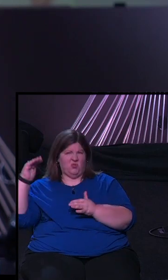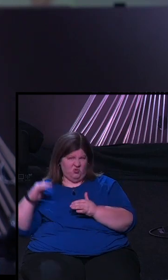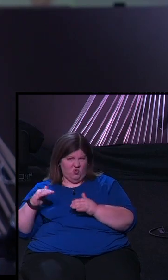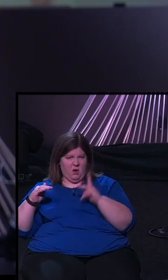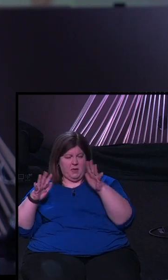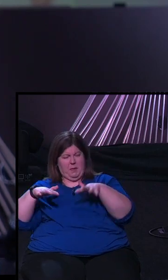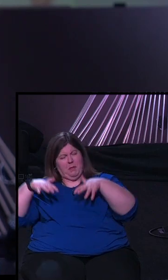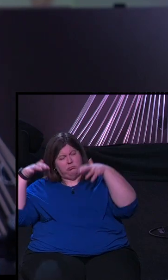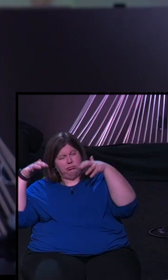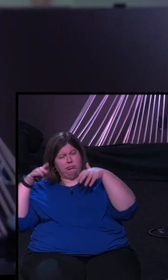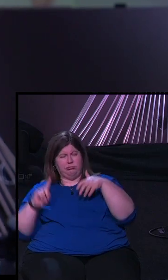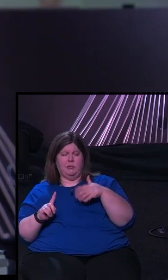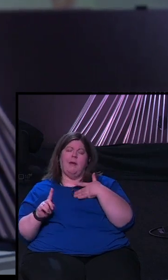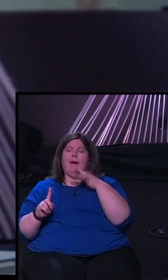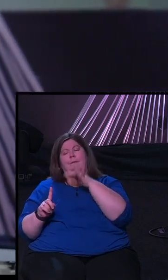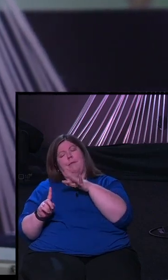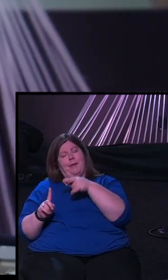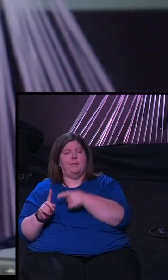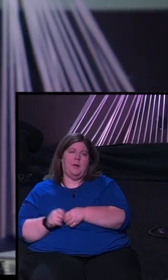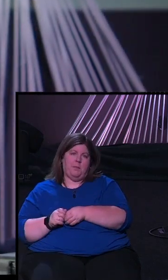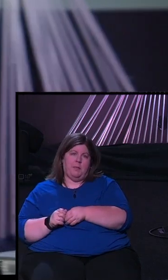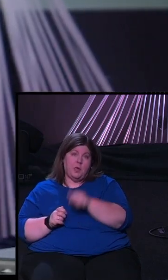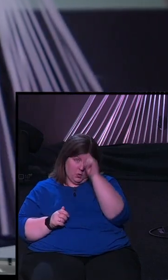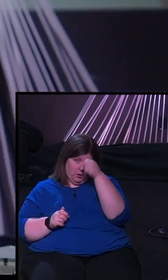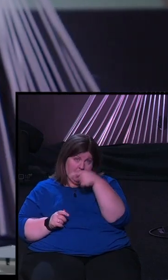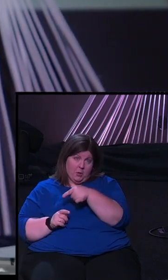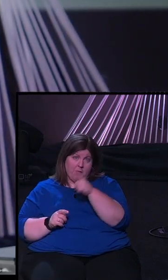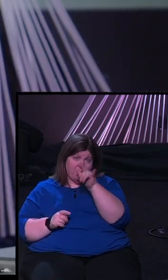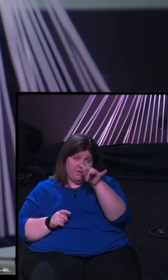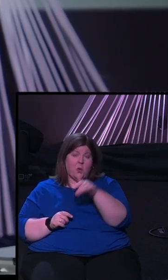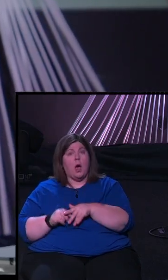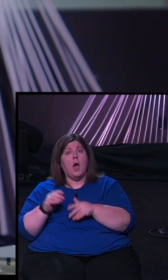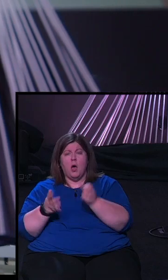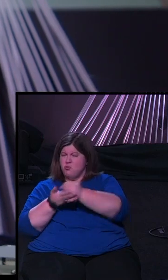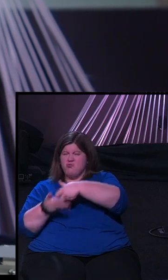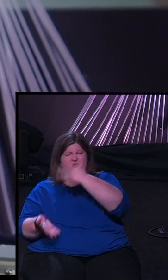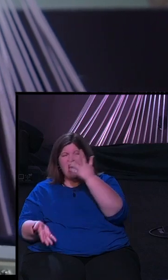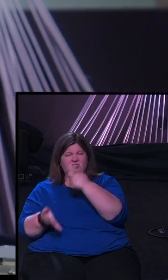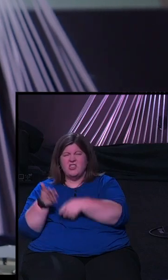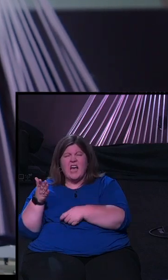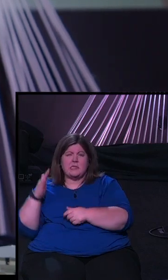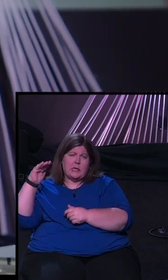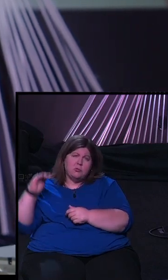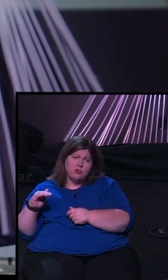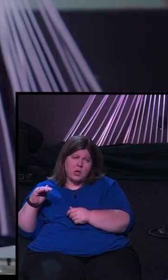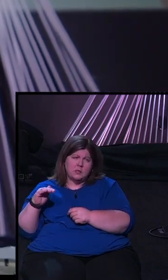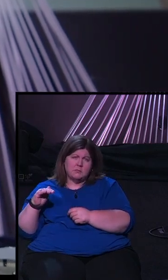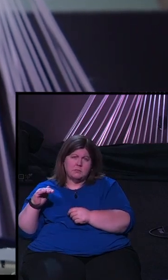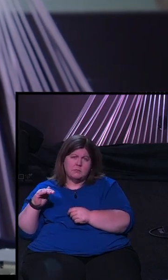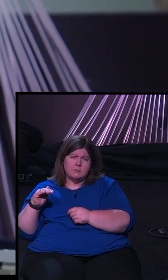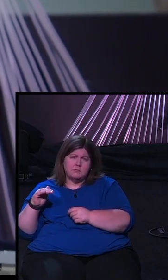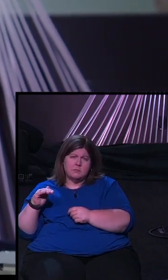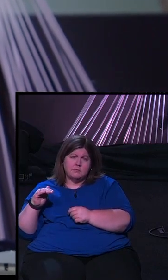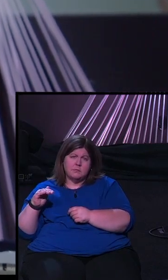crowd. I just feel bad for the guy, because the only thing that we remember about Zacchaeus forever now is like he was a really rich tax collector, and he was super short. They